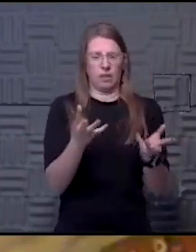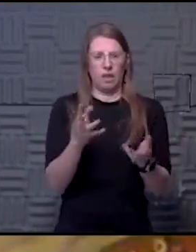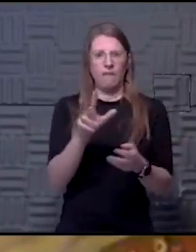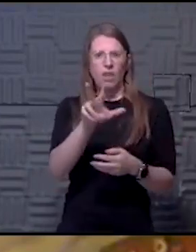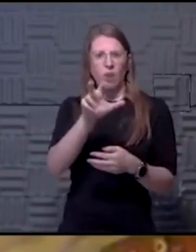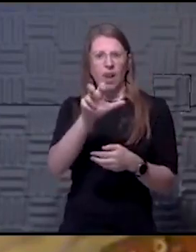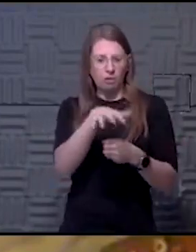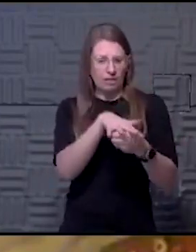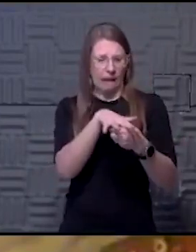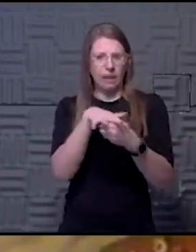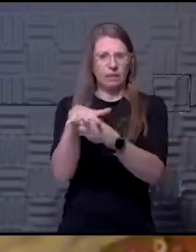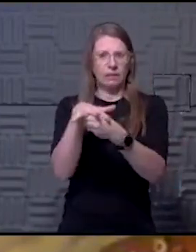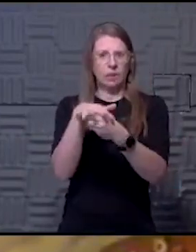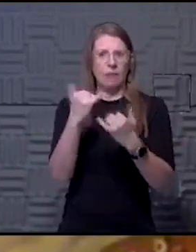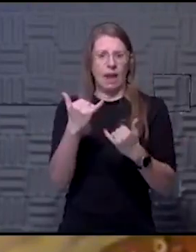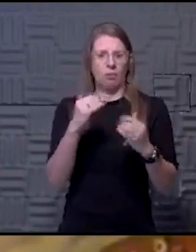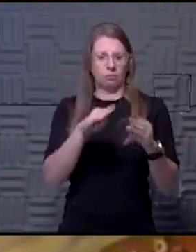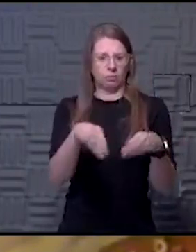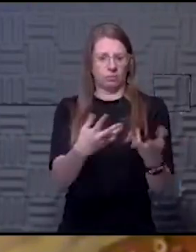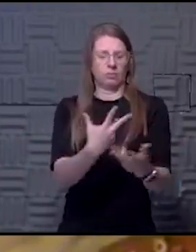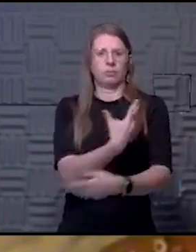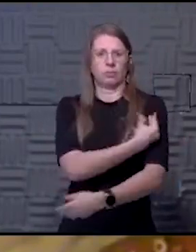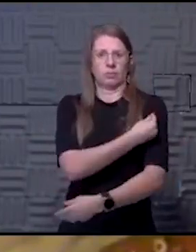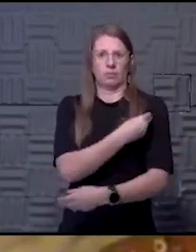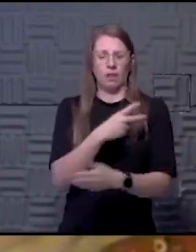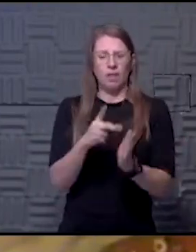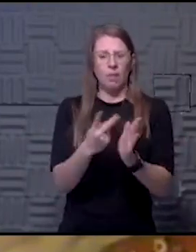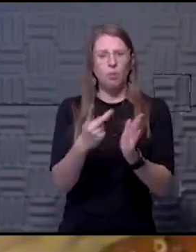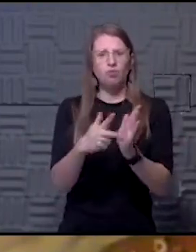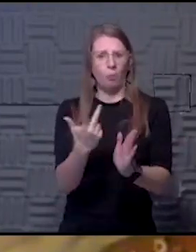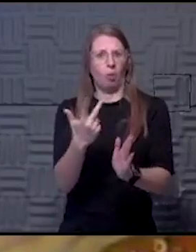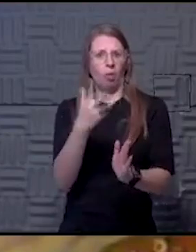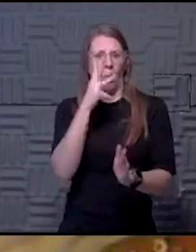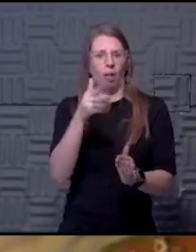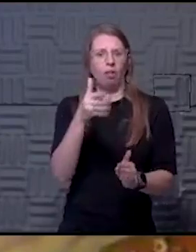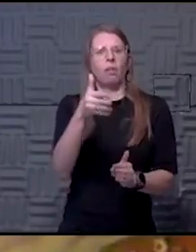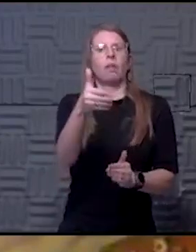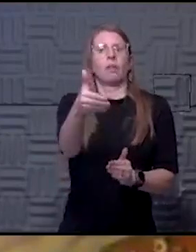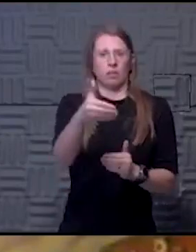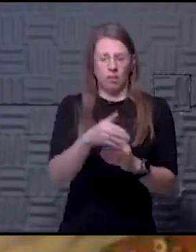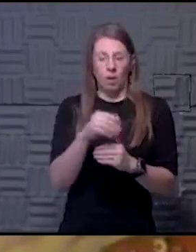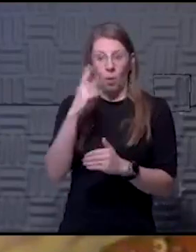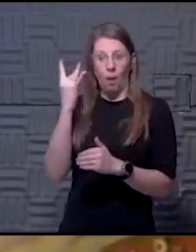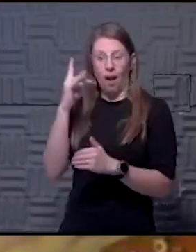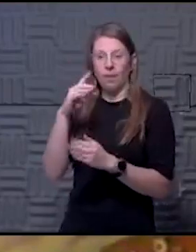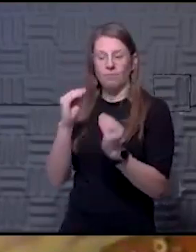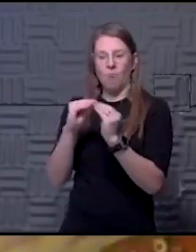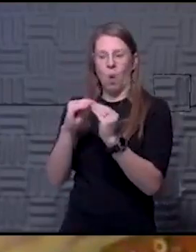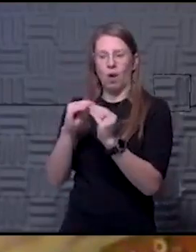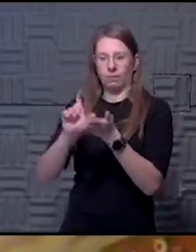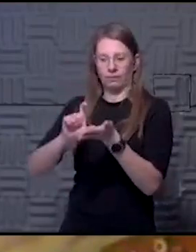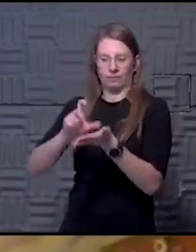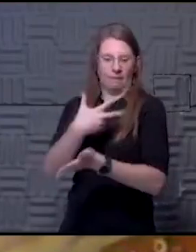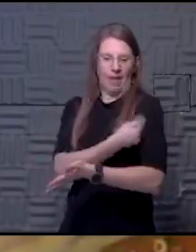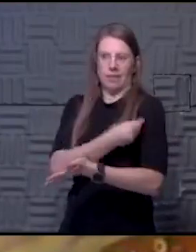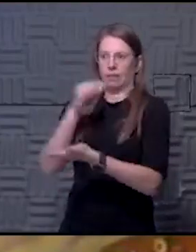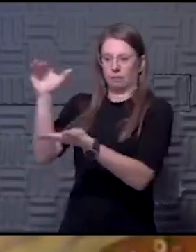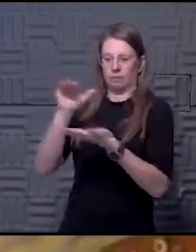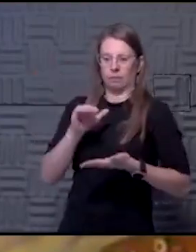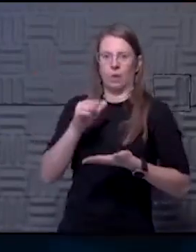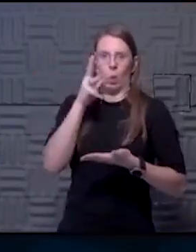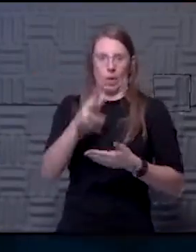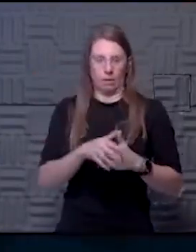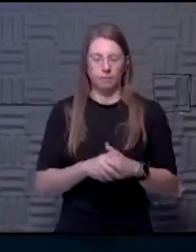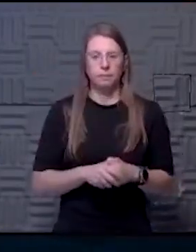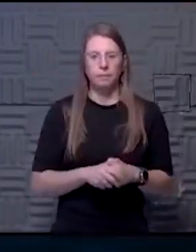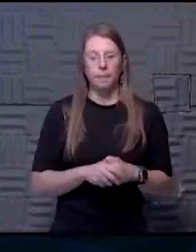sites right now that are vaccinating, and we'll probably double or triple that as we get more vaccine coming in the door. We're enrolling those other providers now.